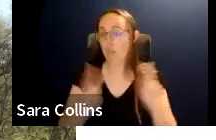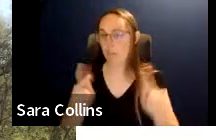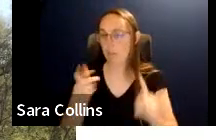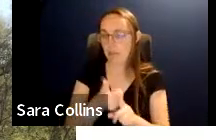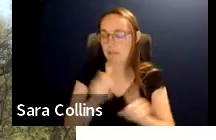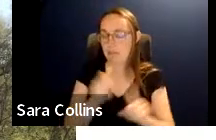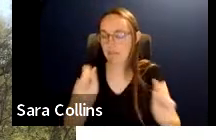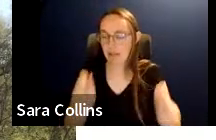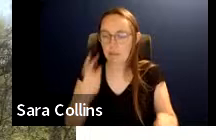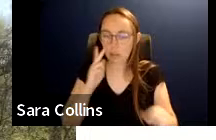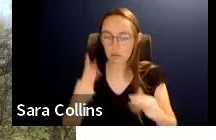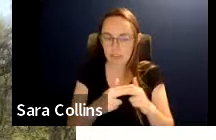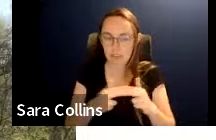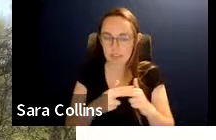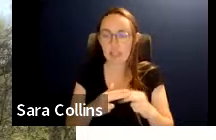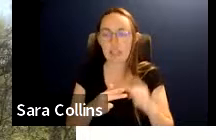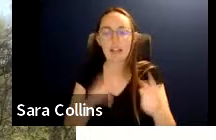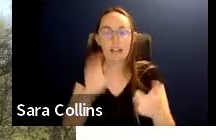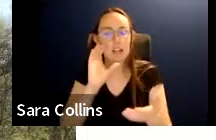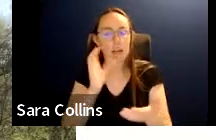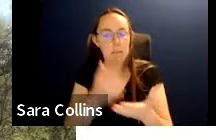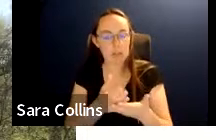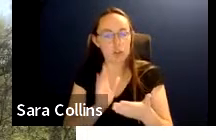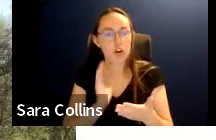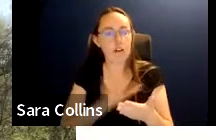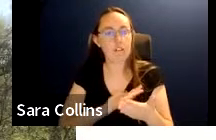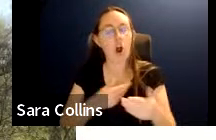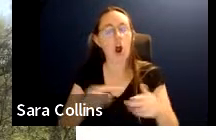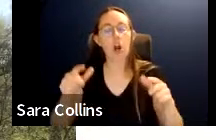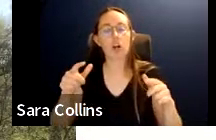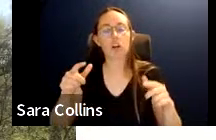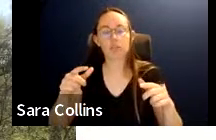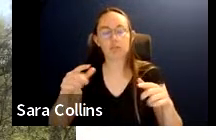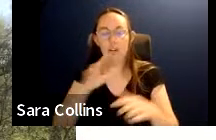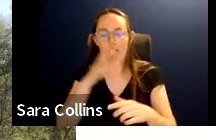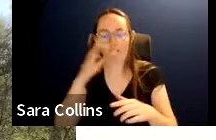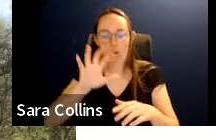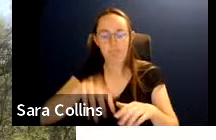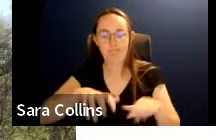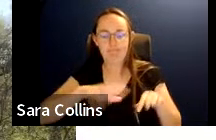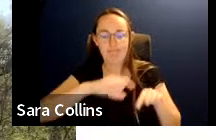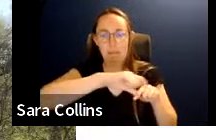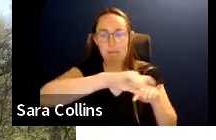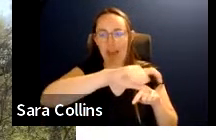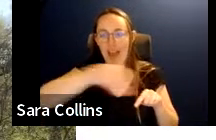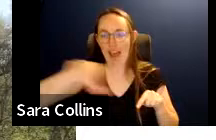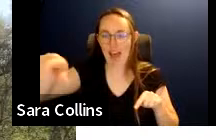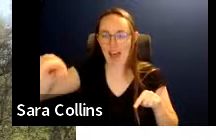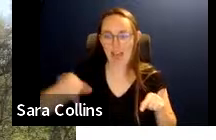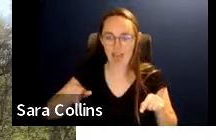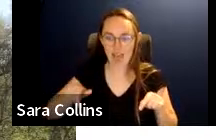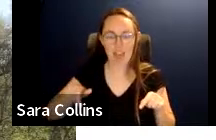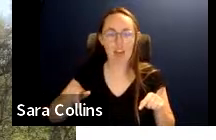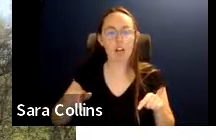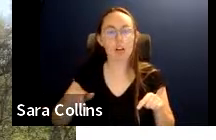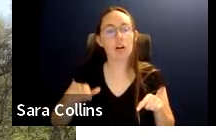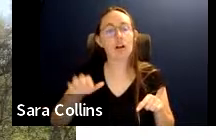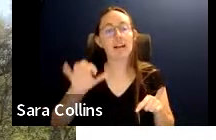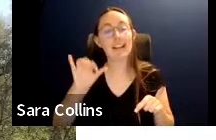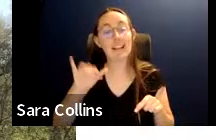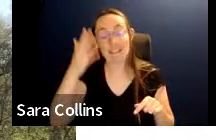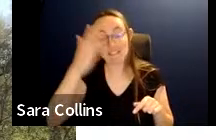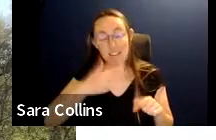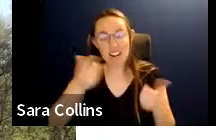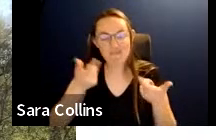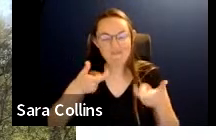to see the slide, this is a photo of our perimeter path that I was talking about. And in the foreground is a very large Great